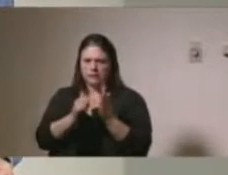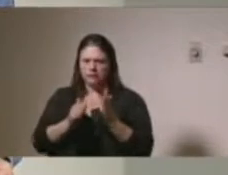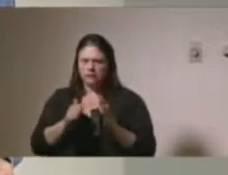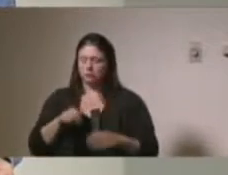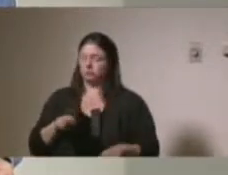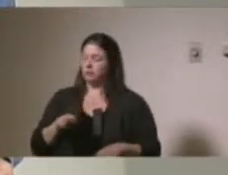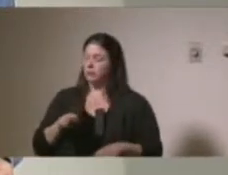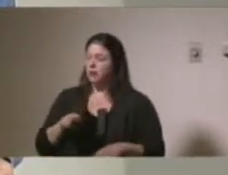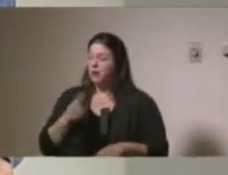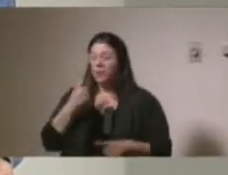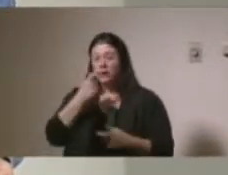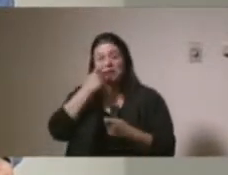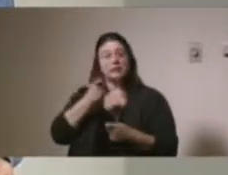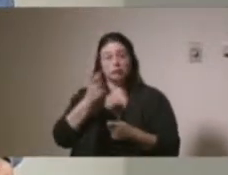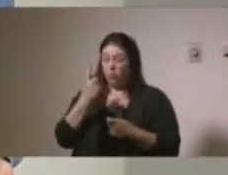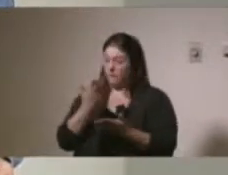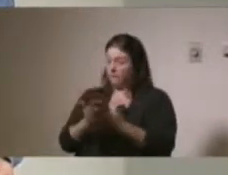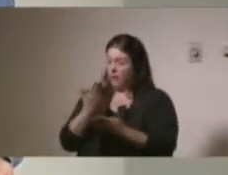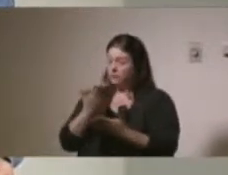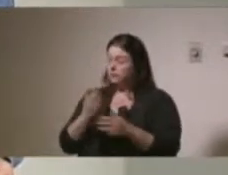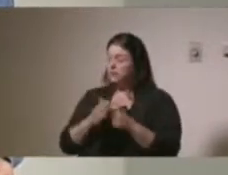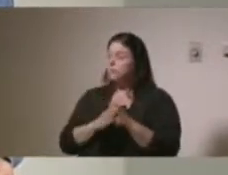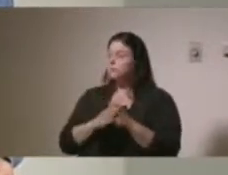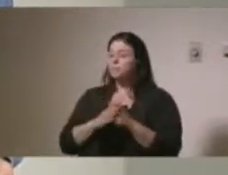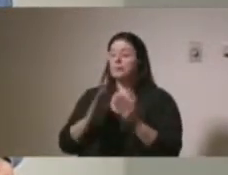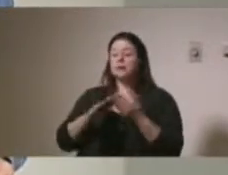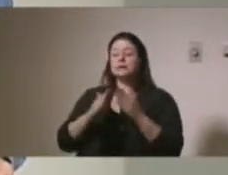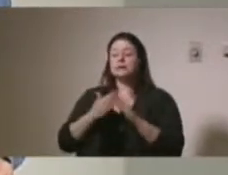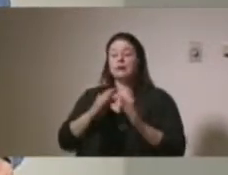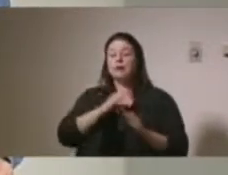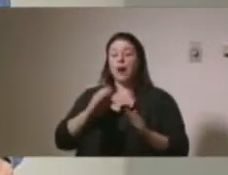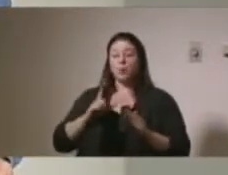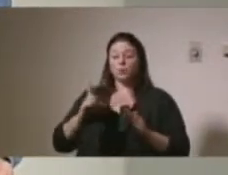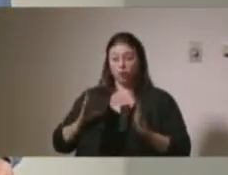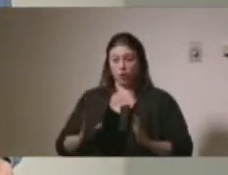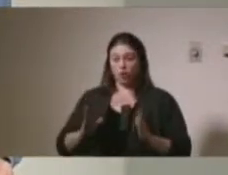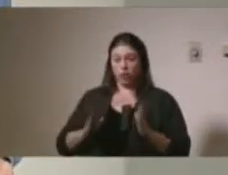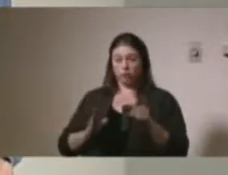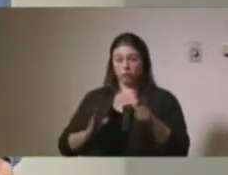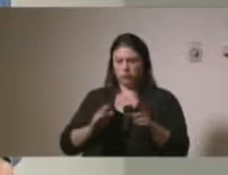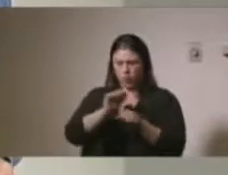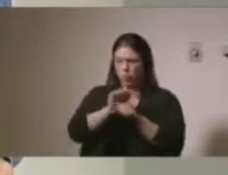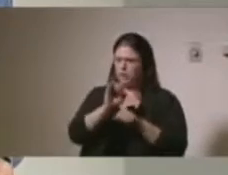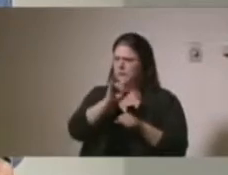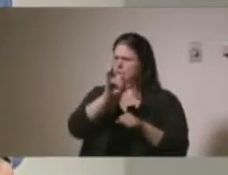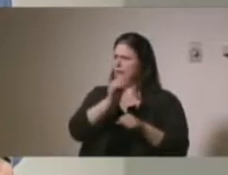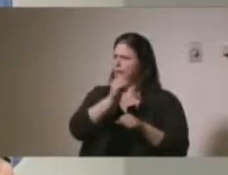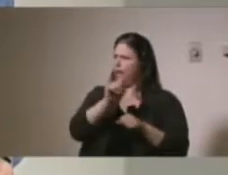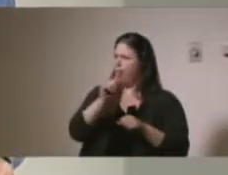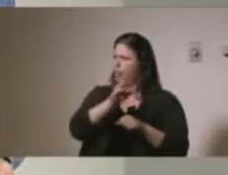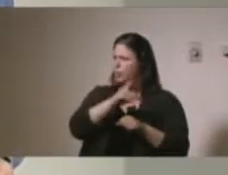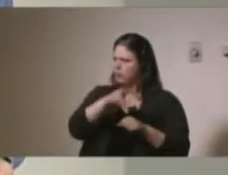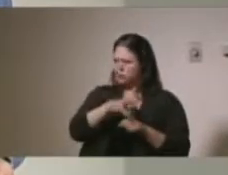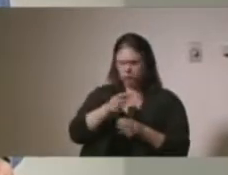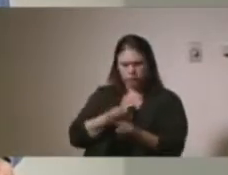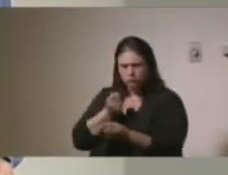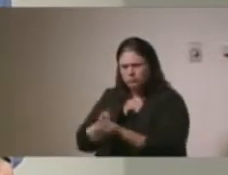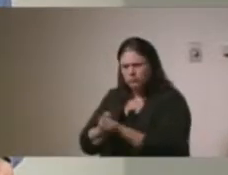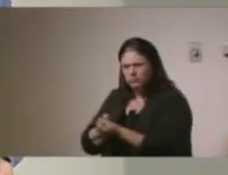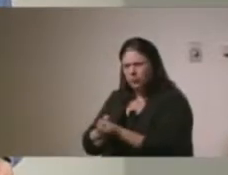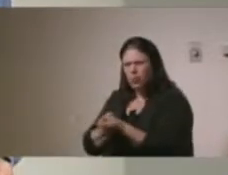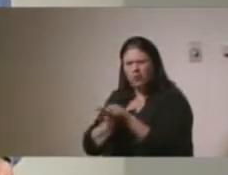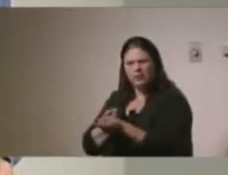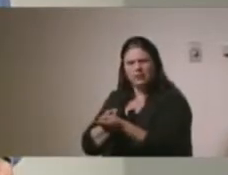interesting facts here was that a city councillor was supporting this particular initiative, and obviously speaking very